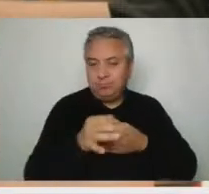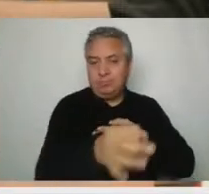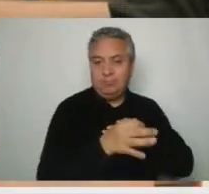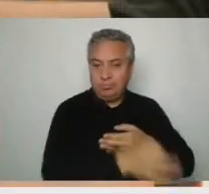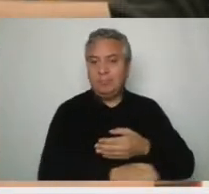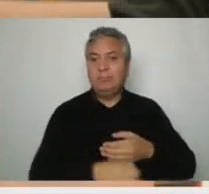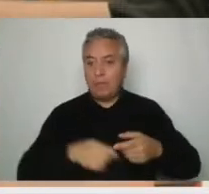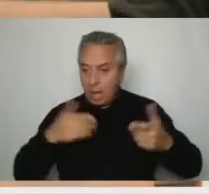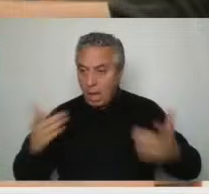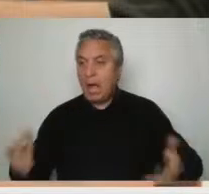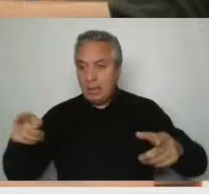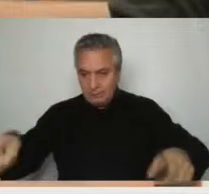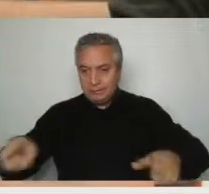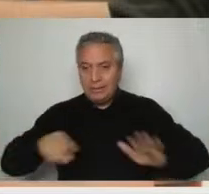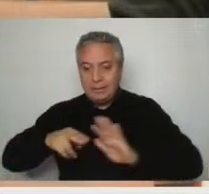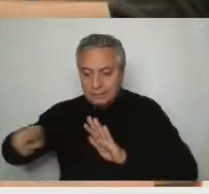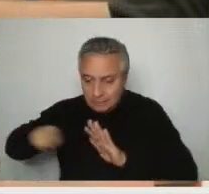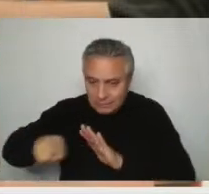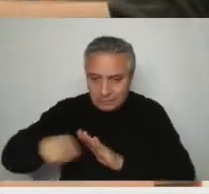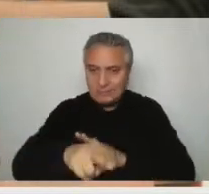country,